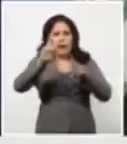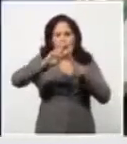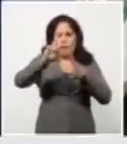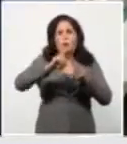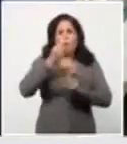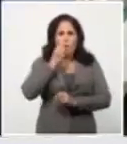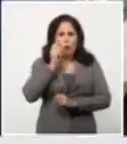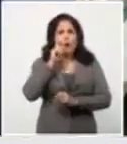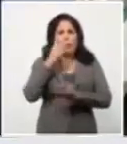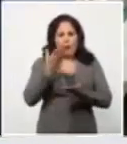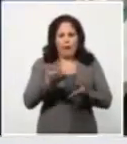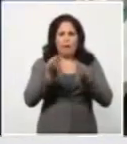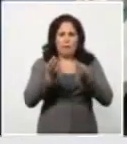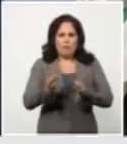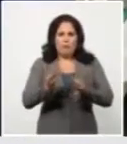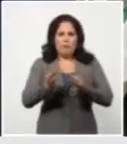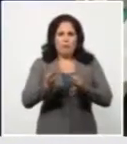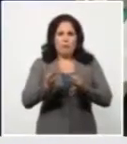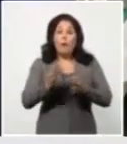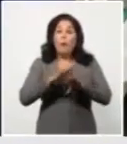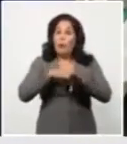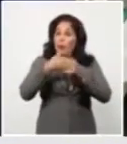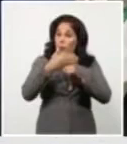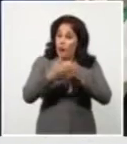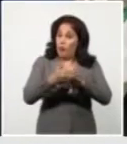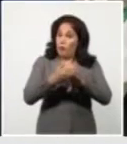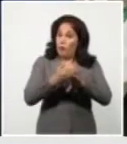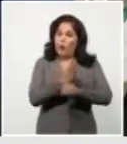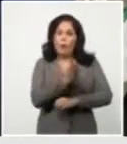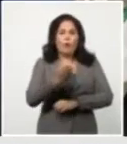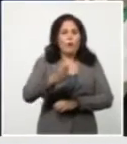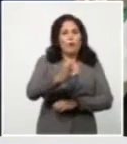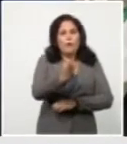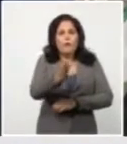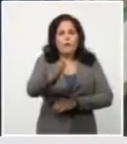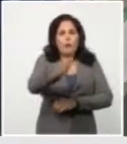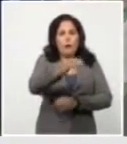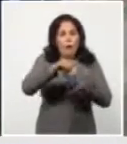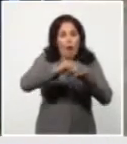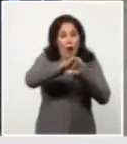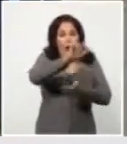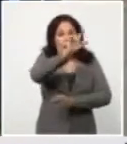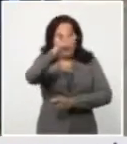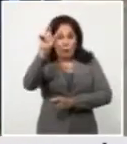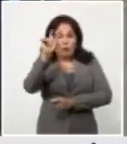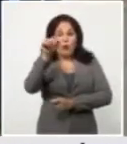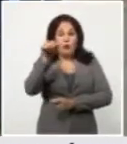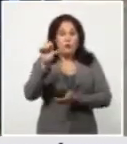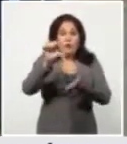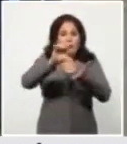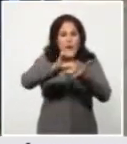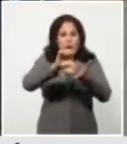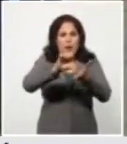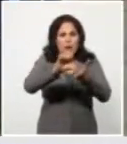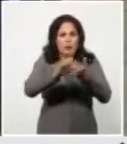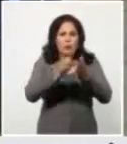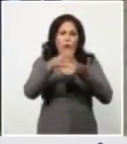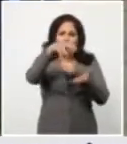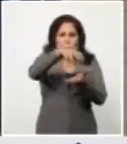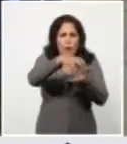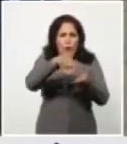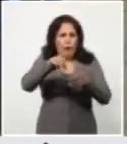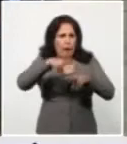welcome ceremony at the airport, and this ceremony will be aired on television. And after that, the entourage will